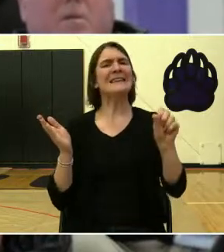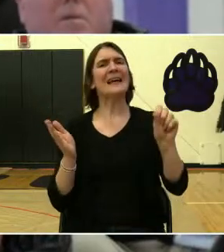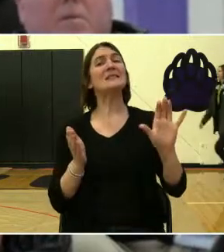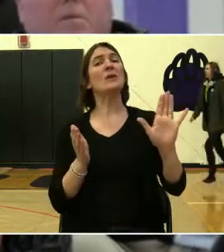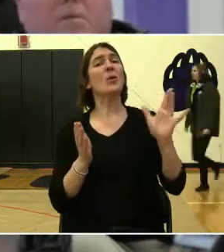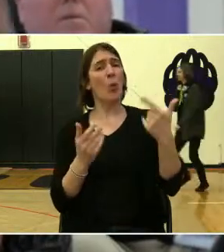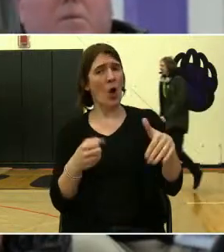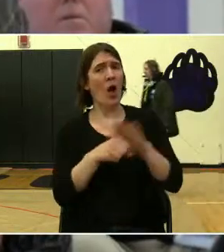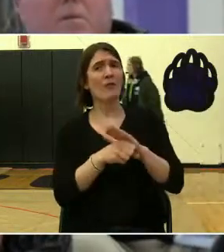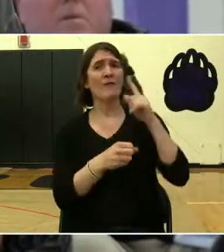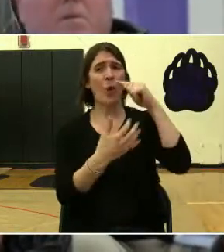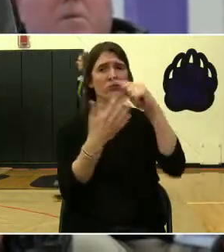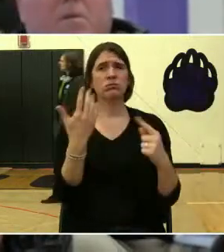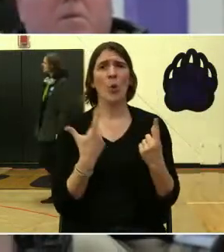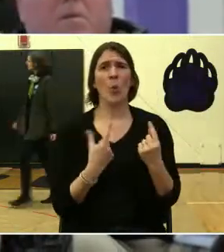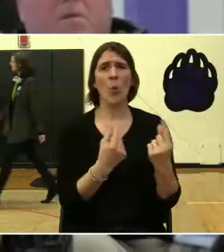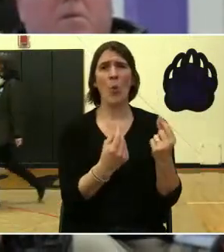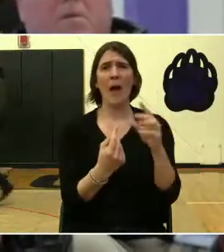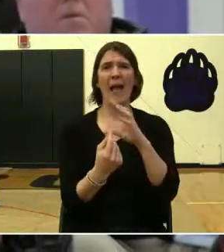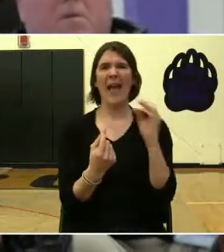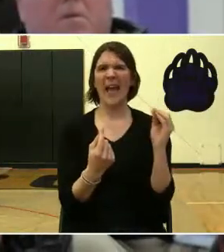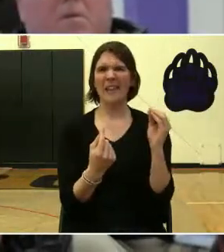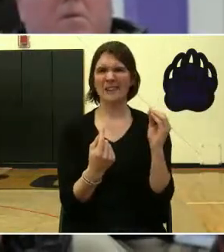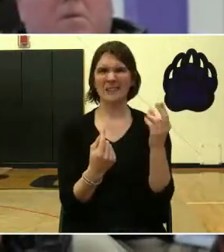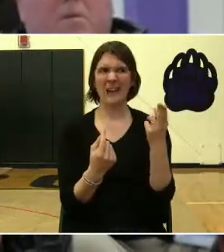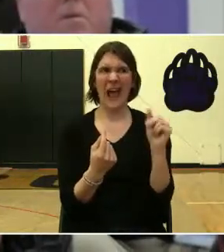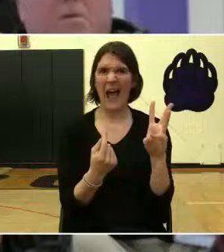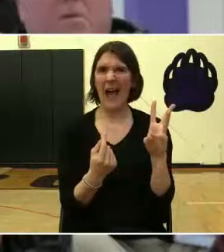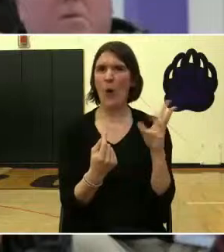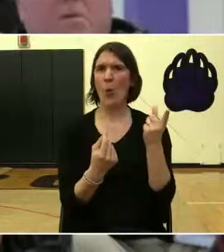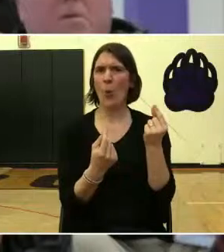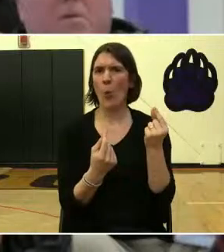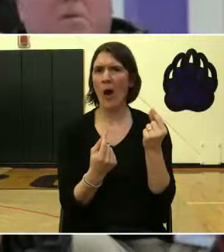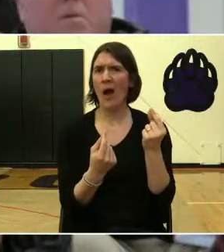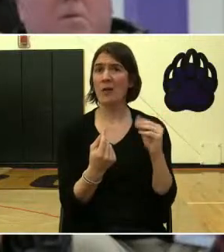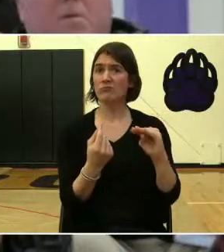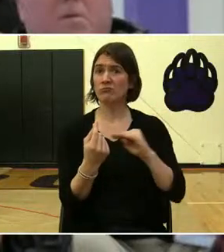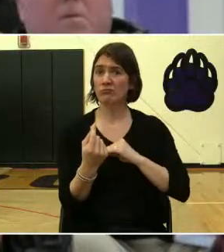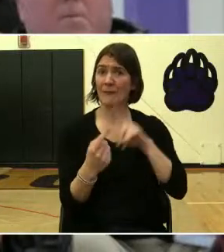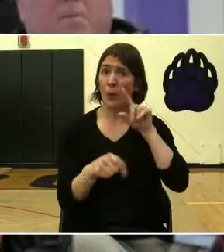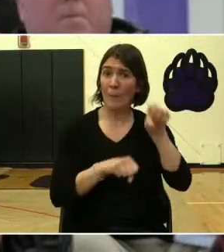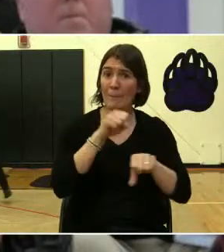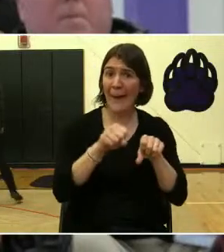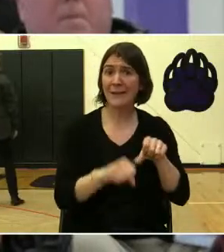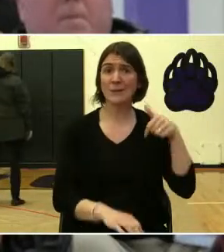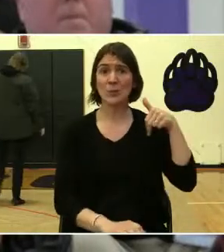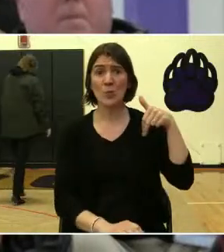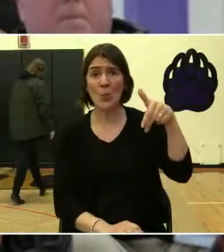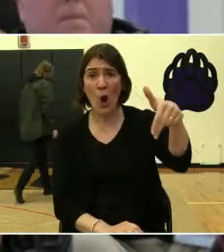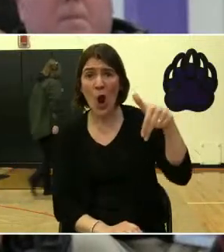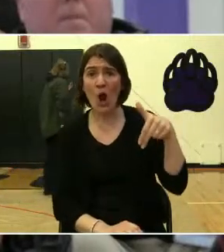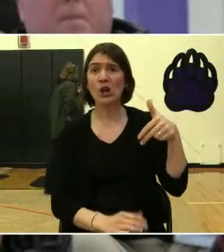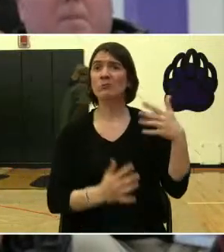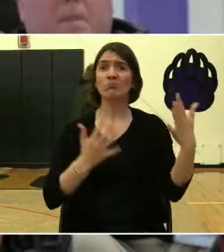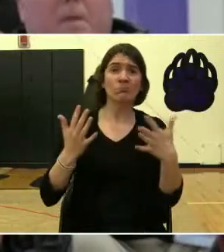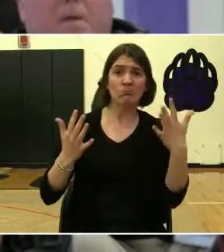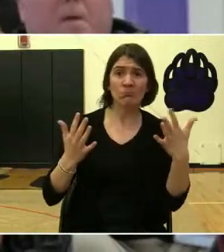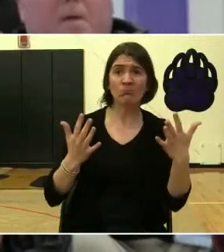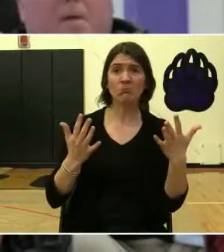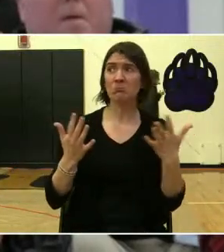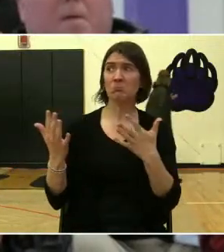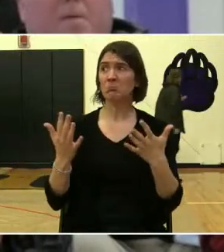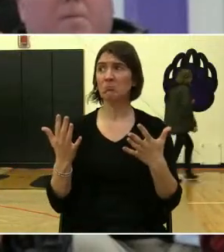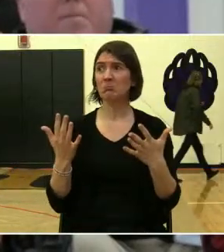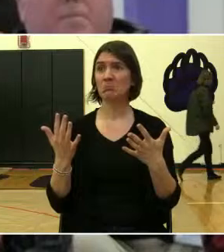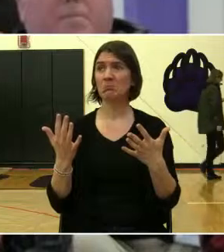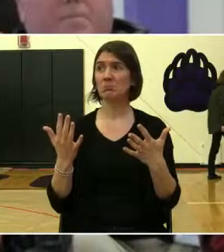that would address uh perhaps bicycling pedestrians how it